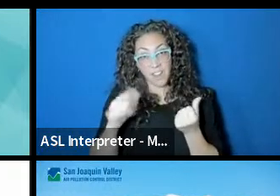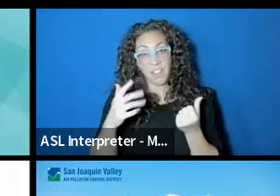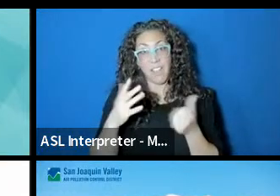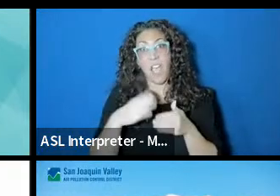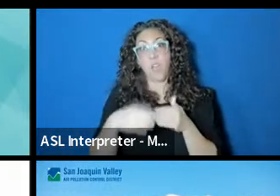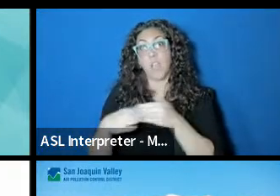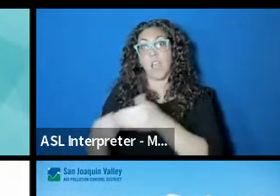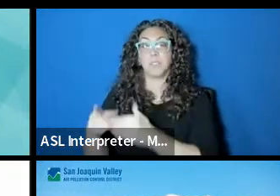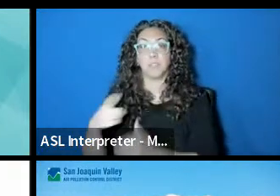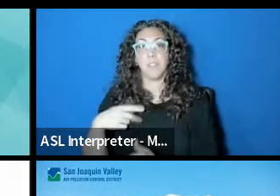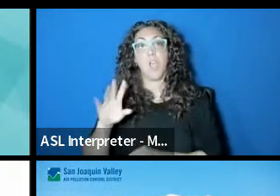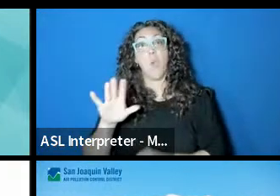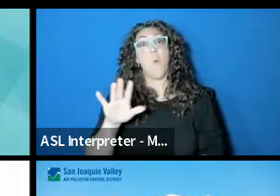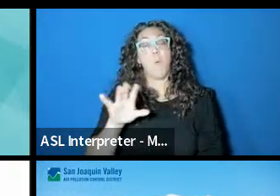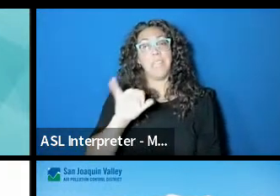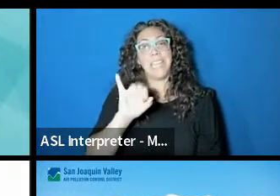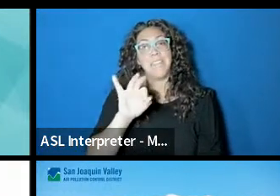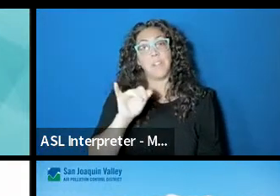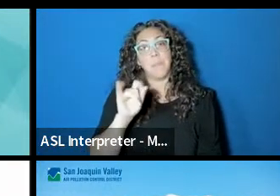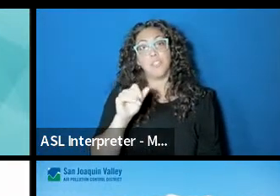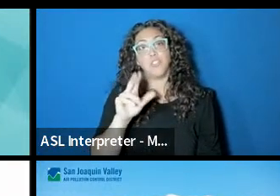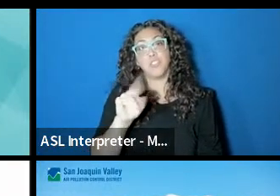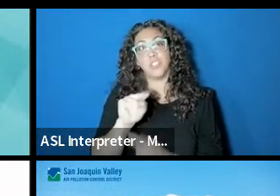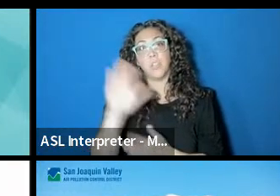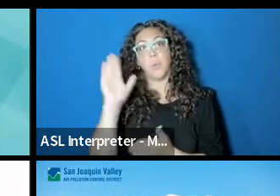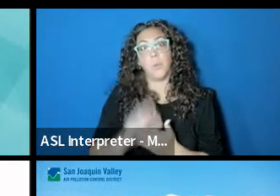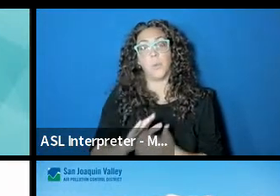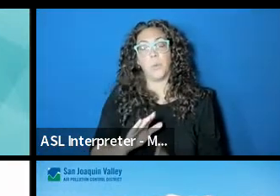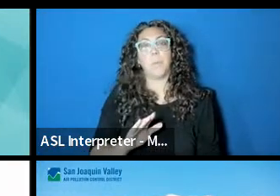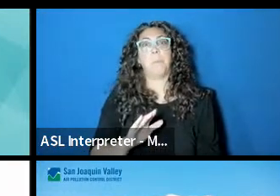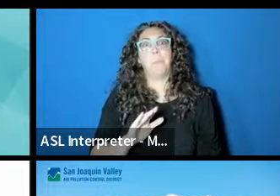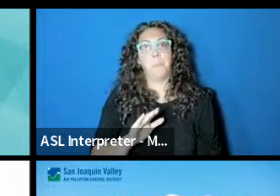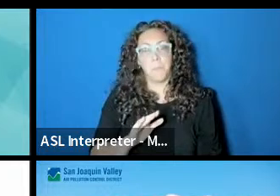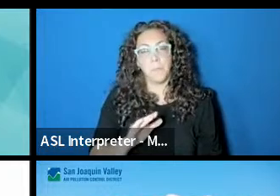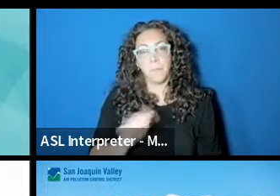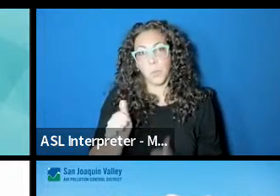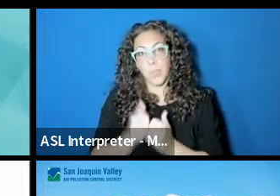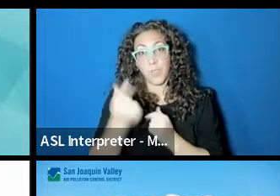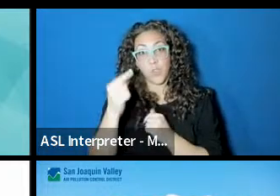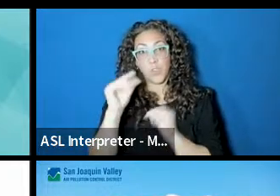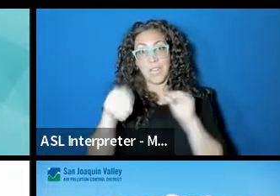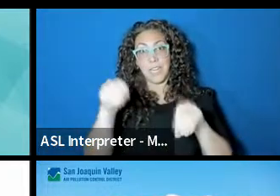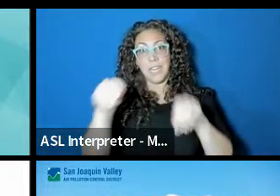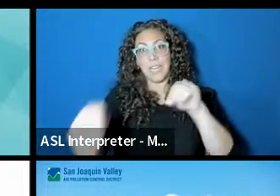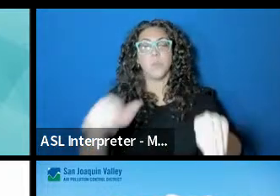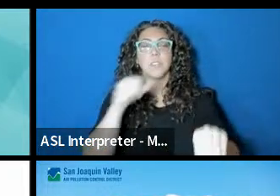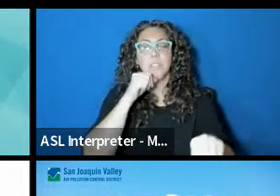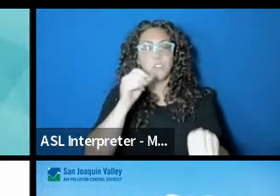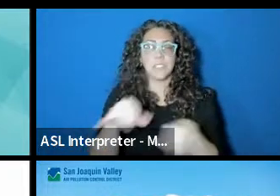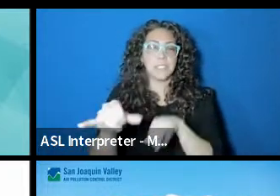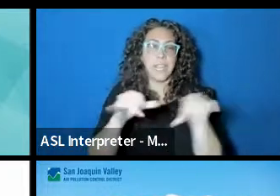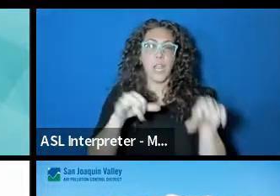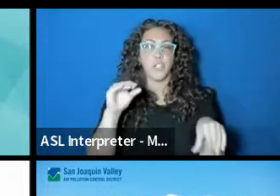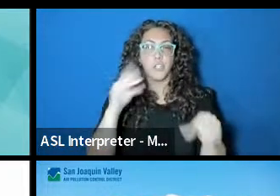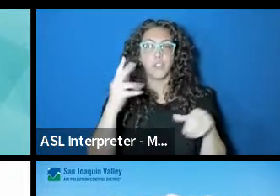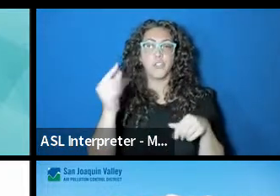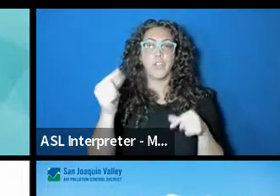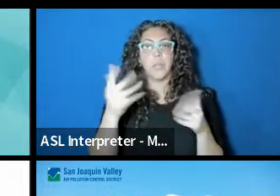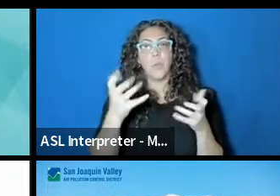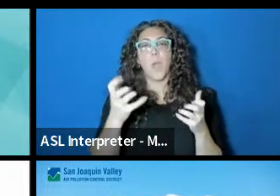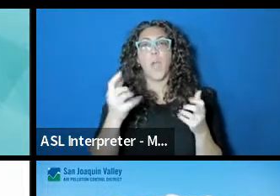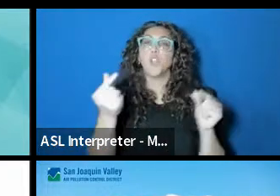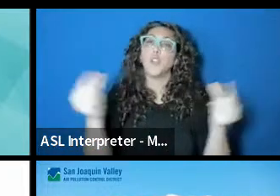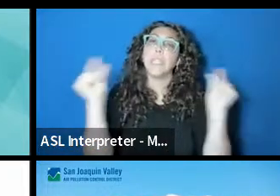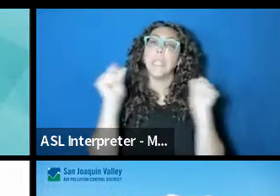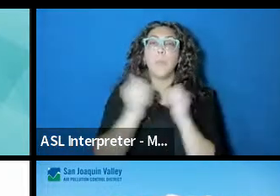around inflammation reduction and greening. So unlike a lot of standard greening of just getting trees and canopy into a neighborhood, really